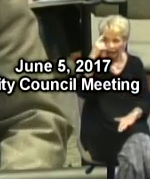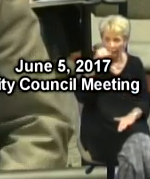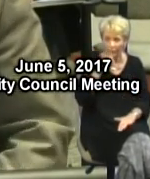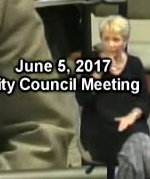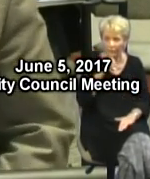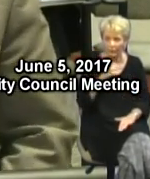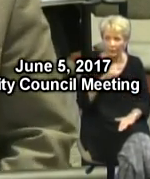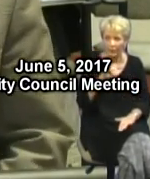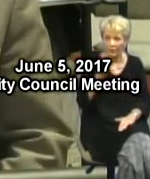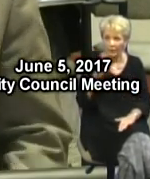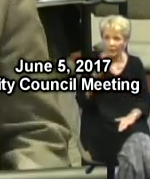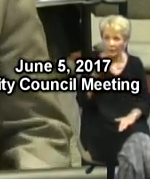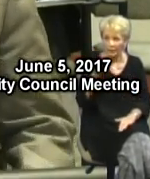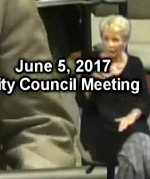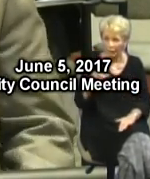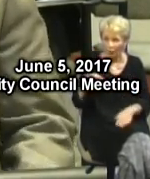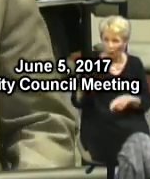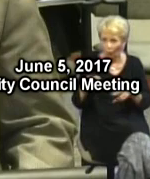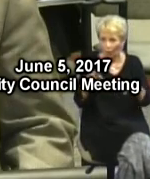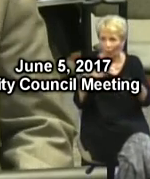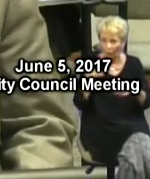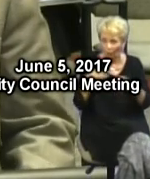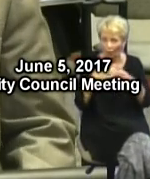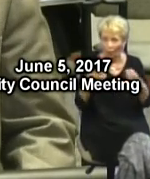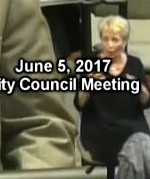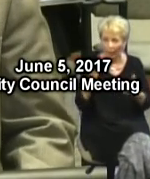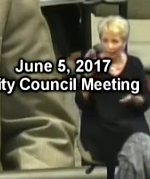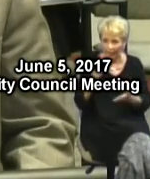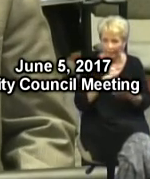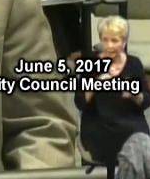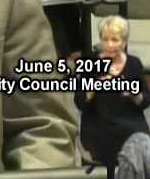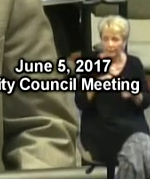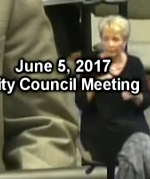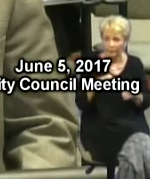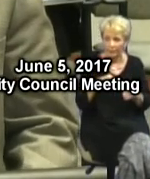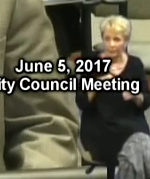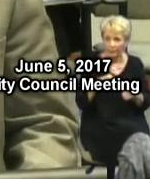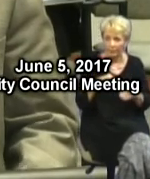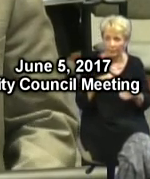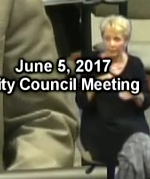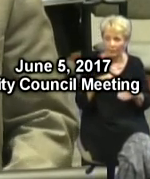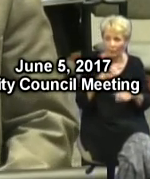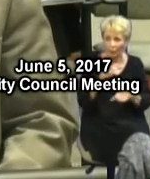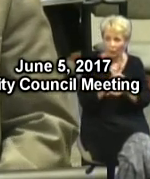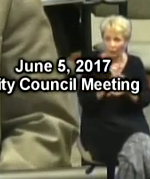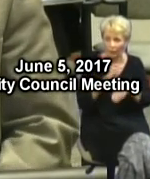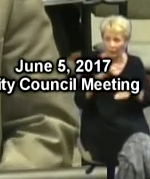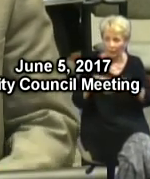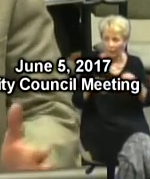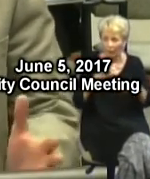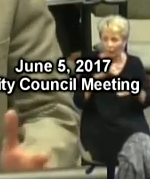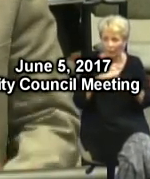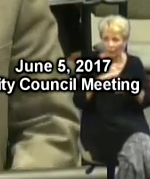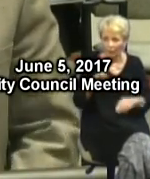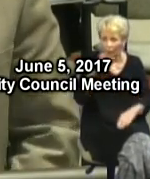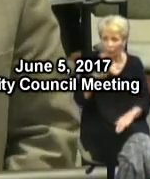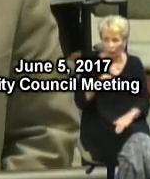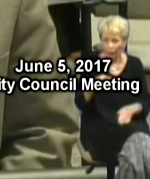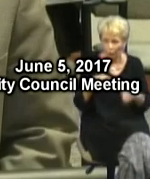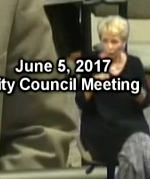collector road. So it would have a lot less intense type uses than say if it was on North Green